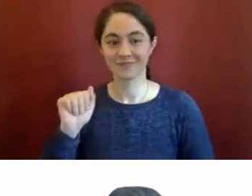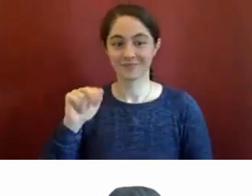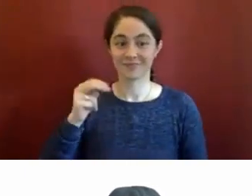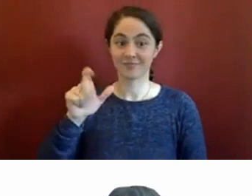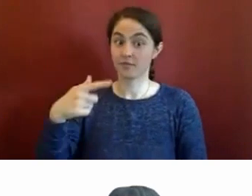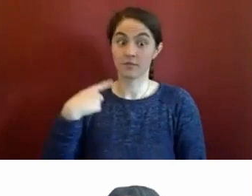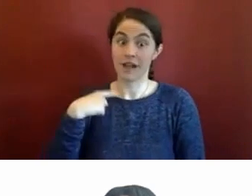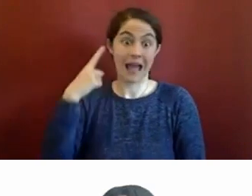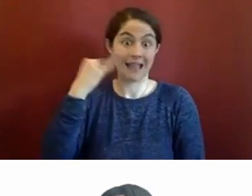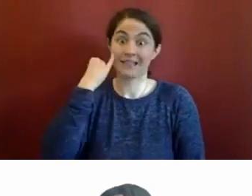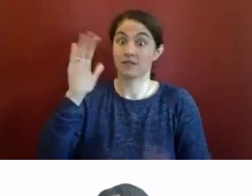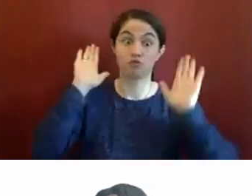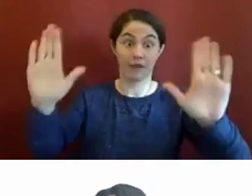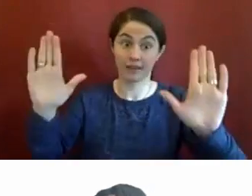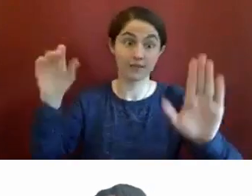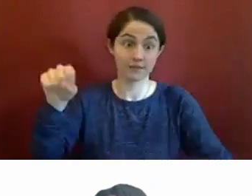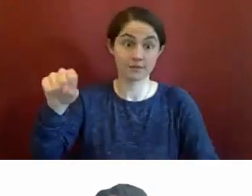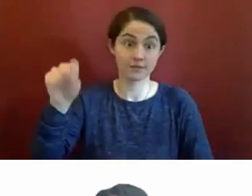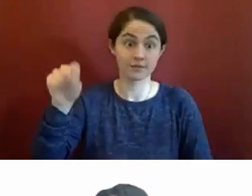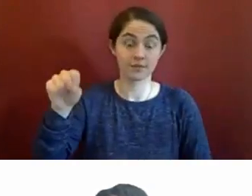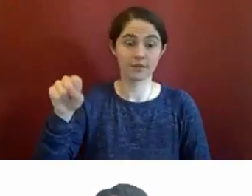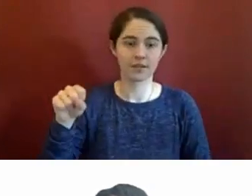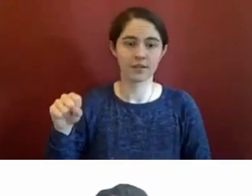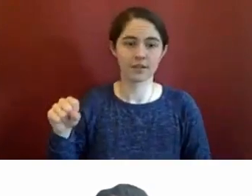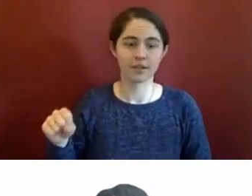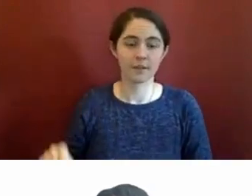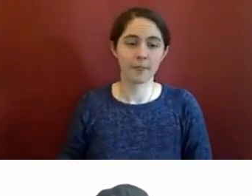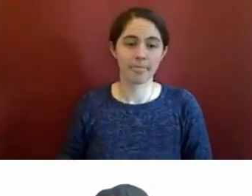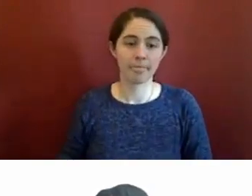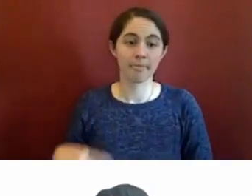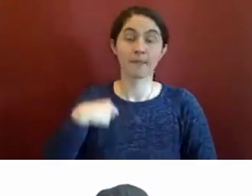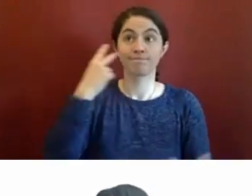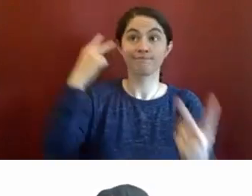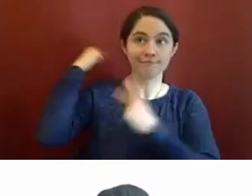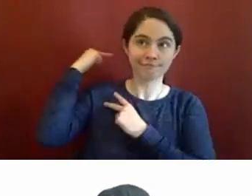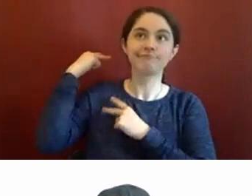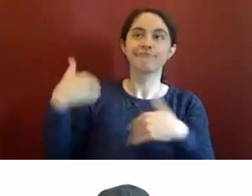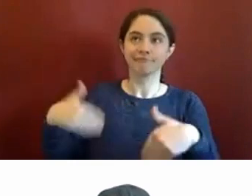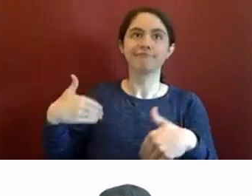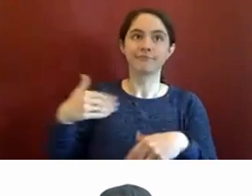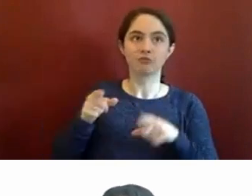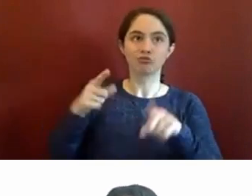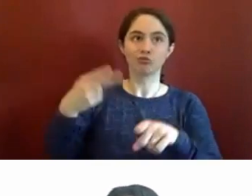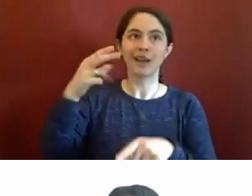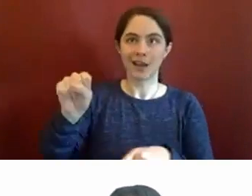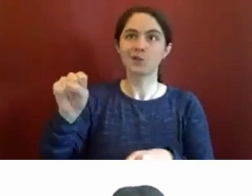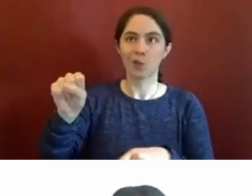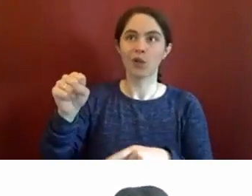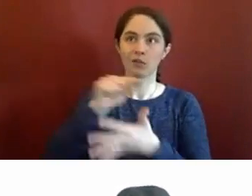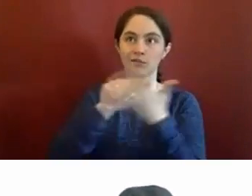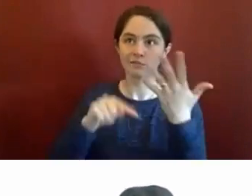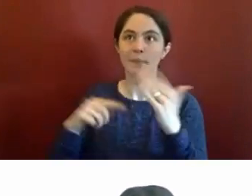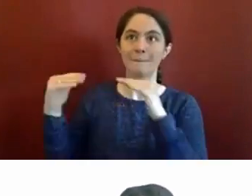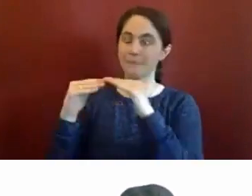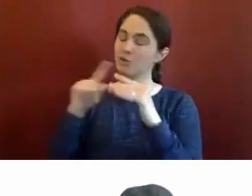great idea. I think I had mentors in high school that really make a change in my life, and just like